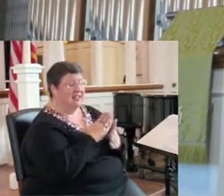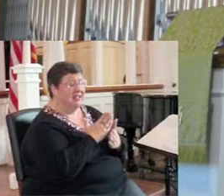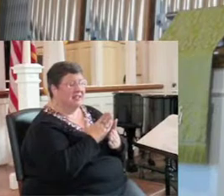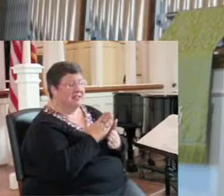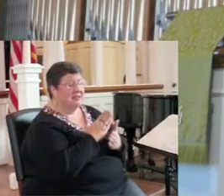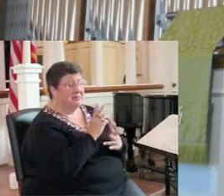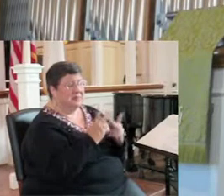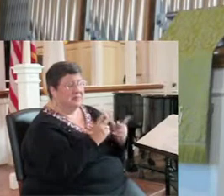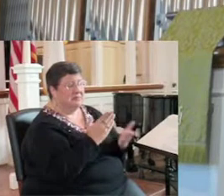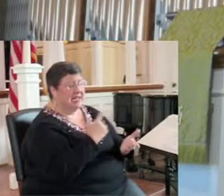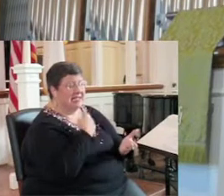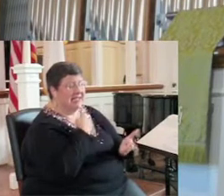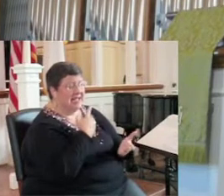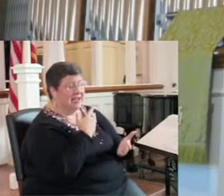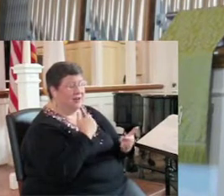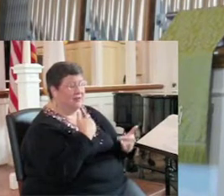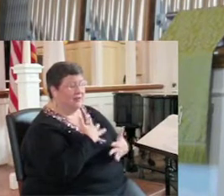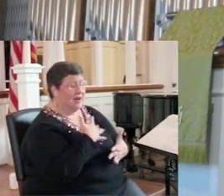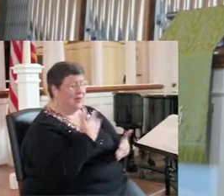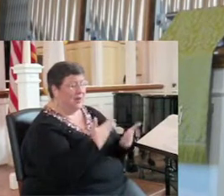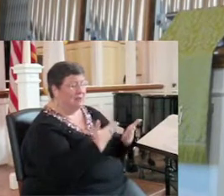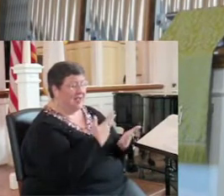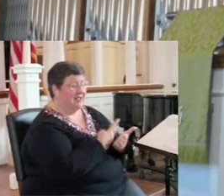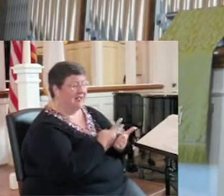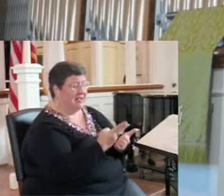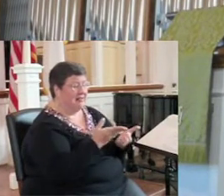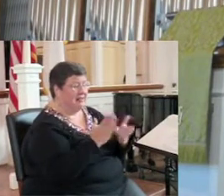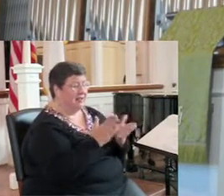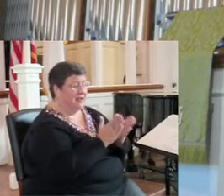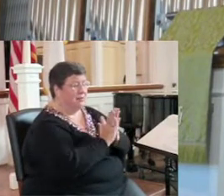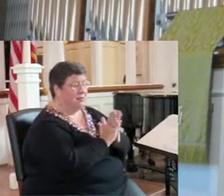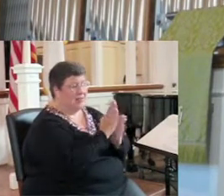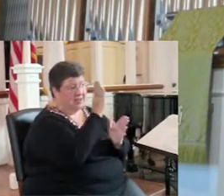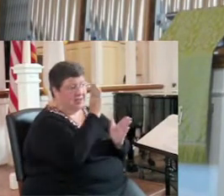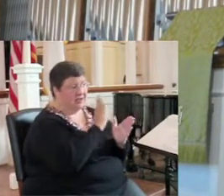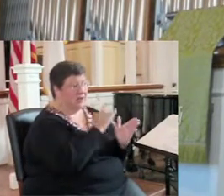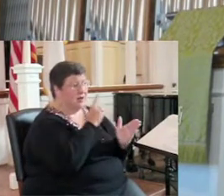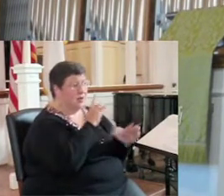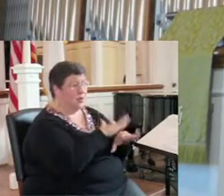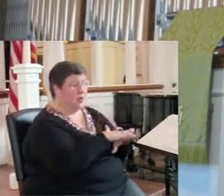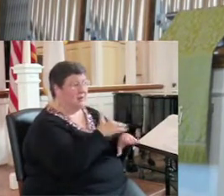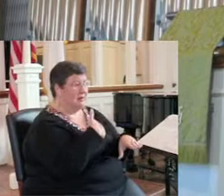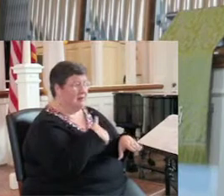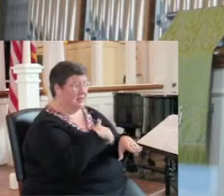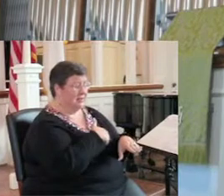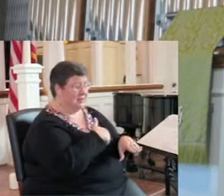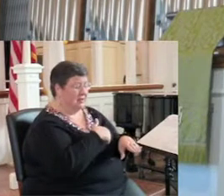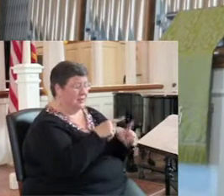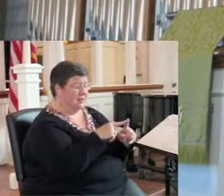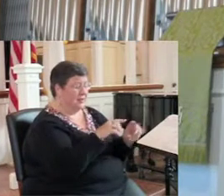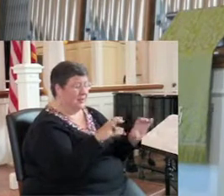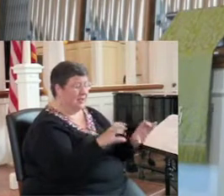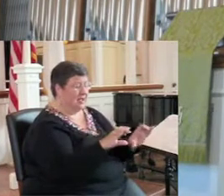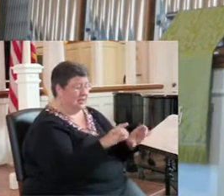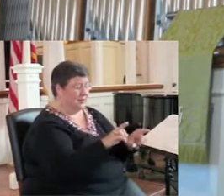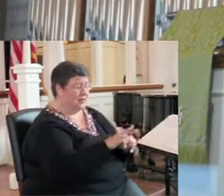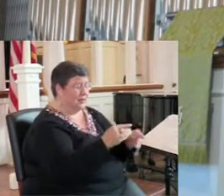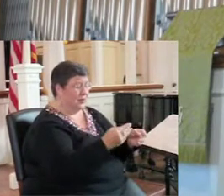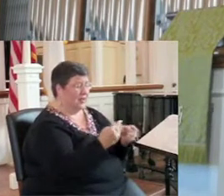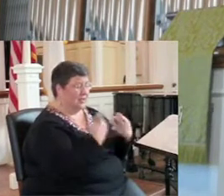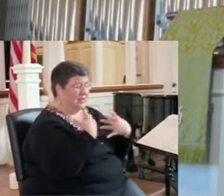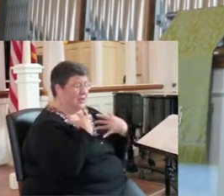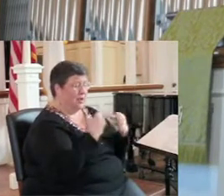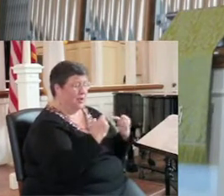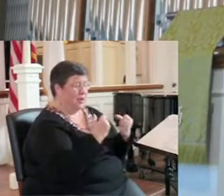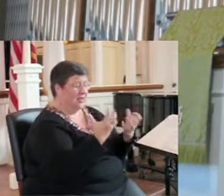us or afraid that we might fail, let us pray that the God who calls us to act will also give us the courage